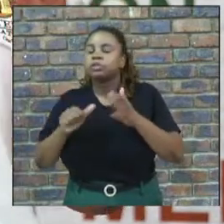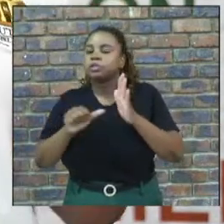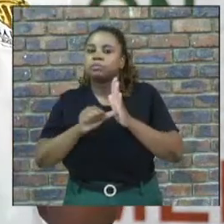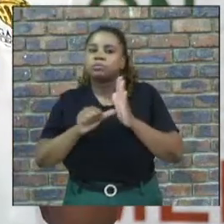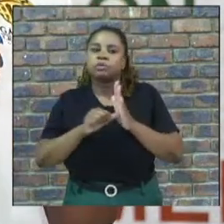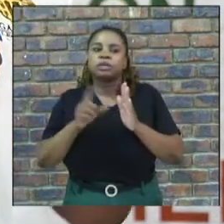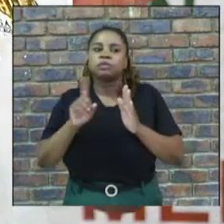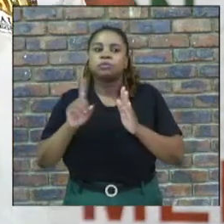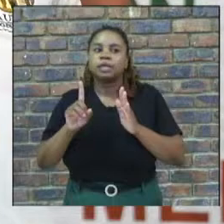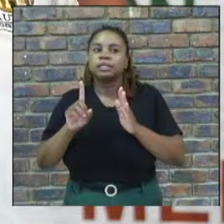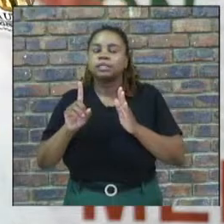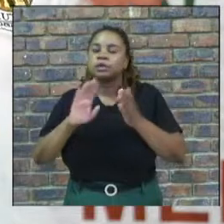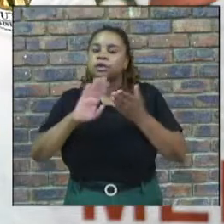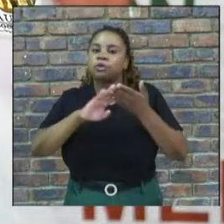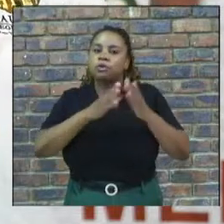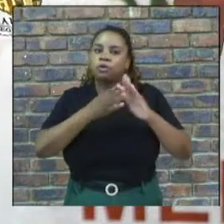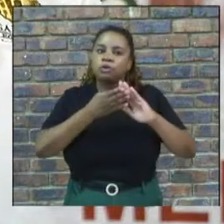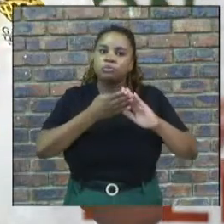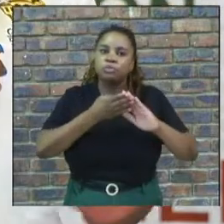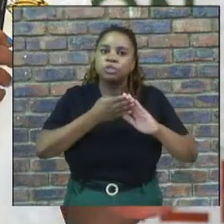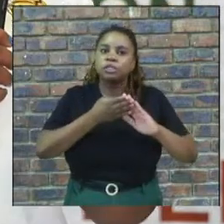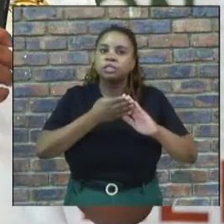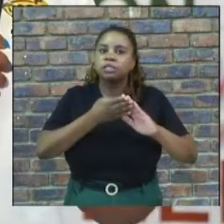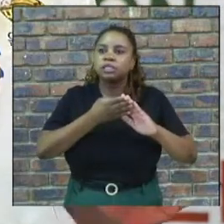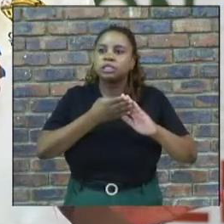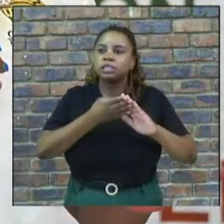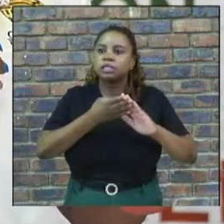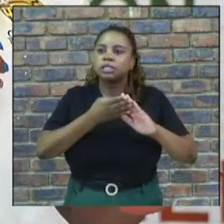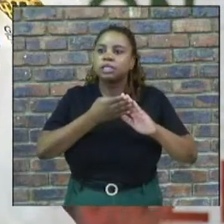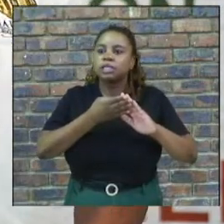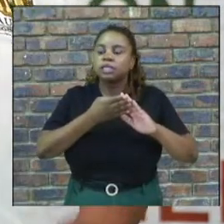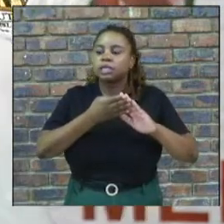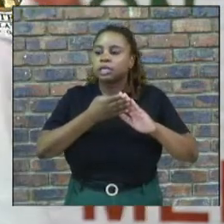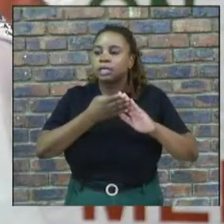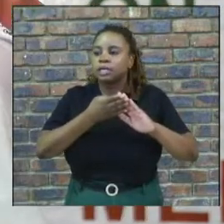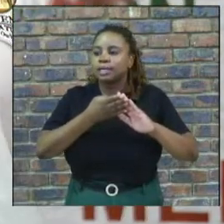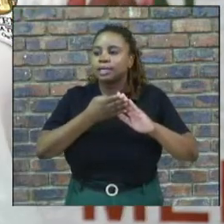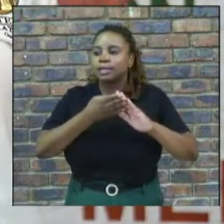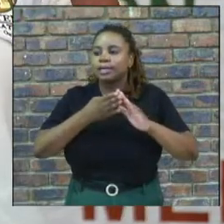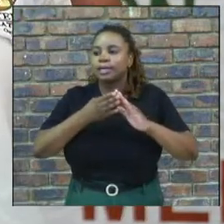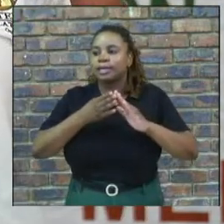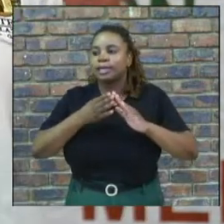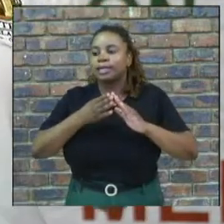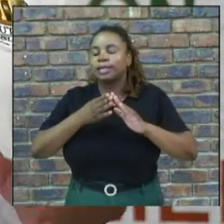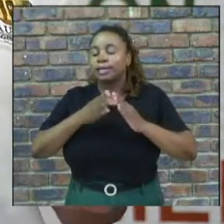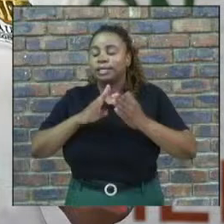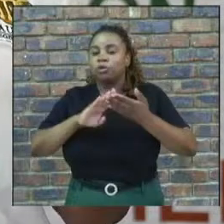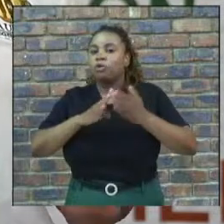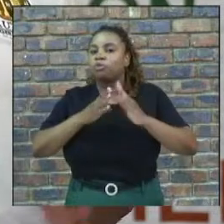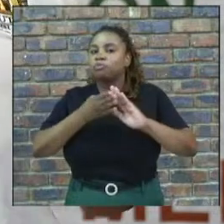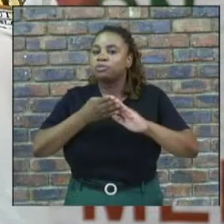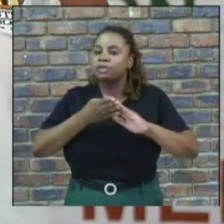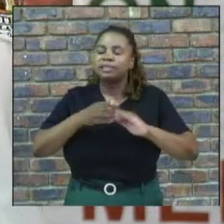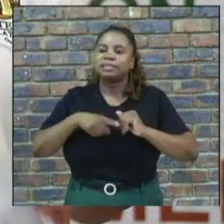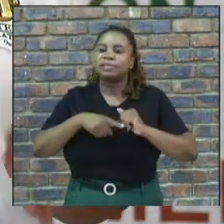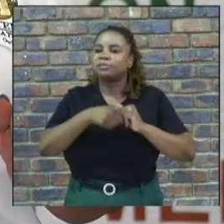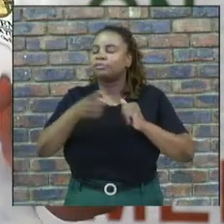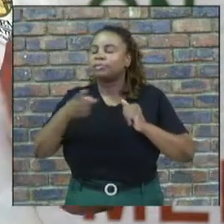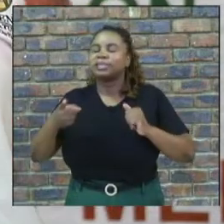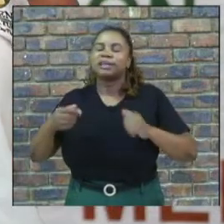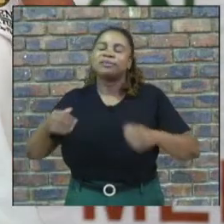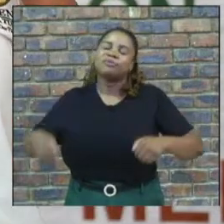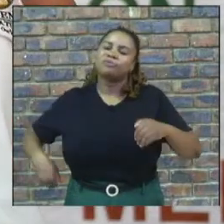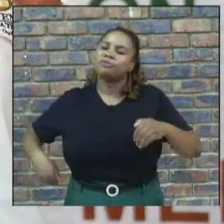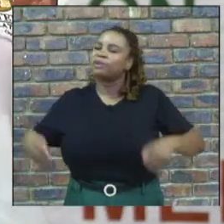community area. Let's carry corruption, please. When you do your registration,